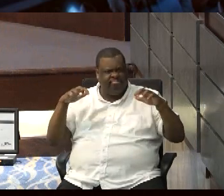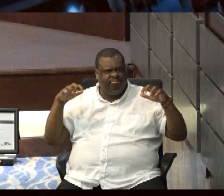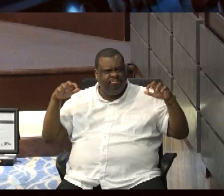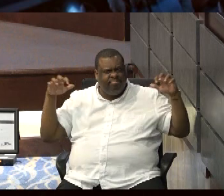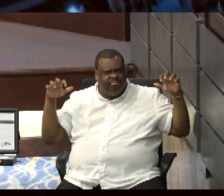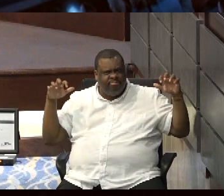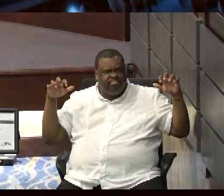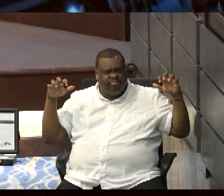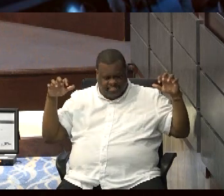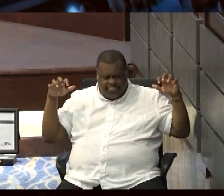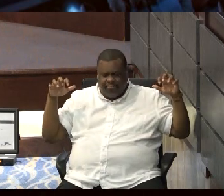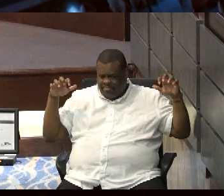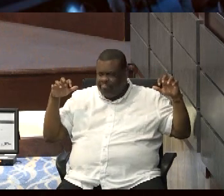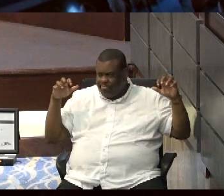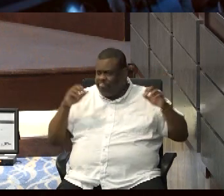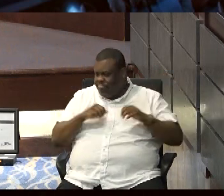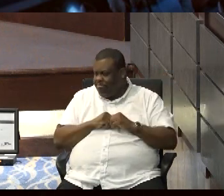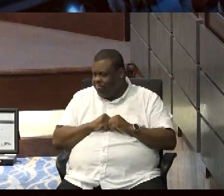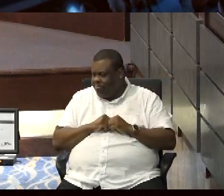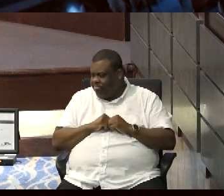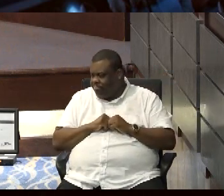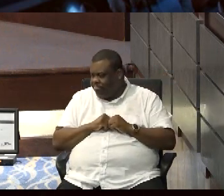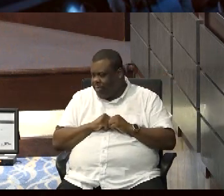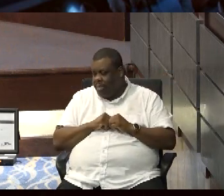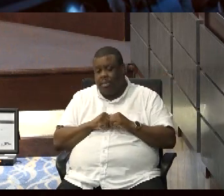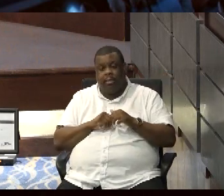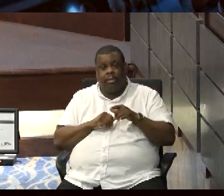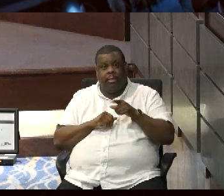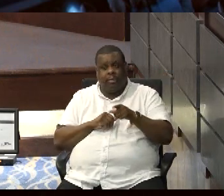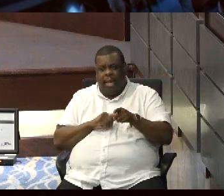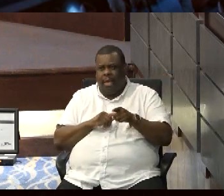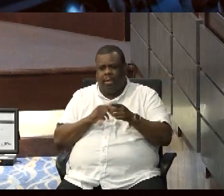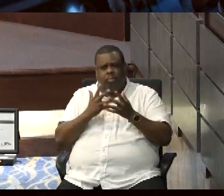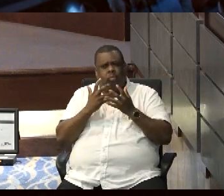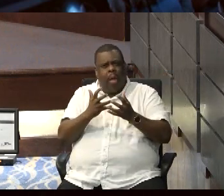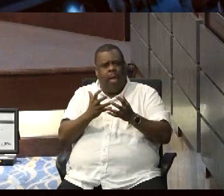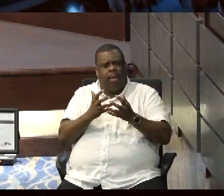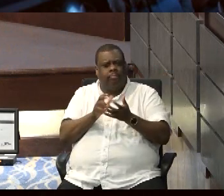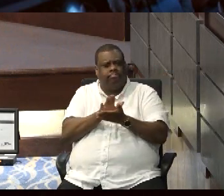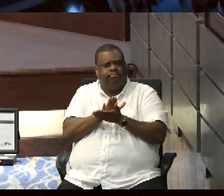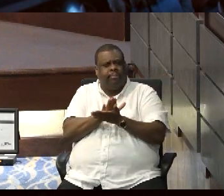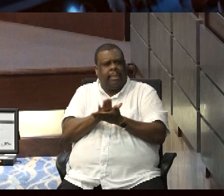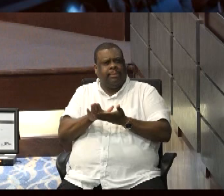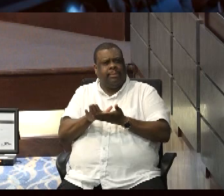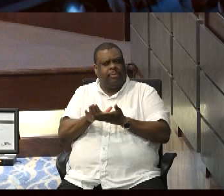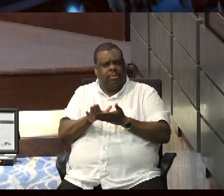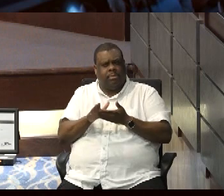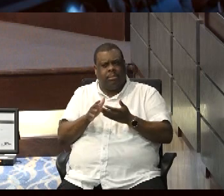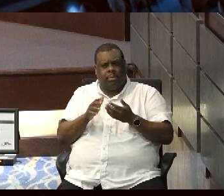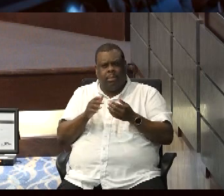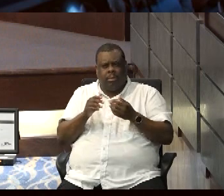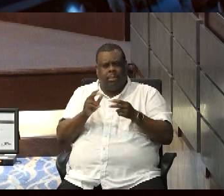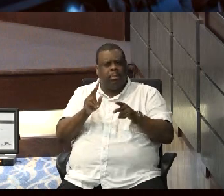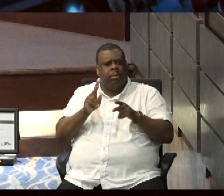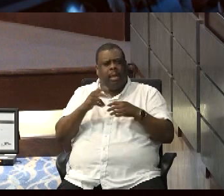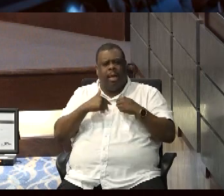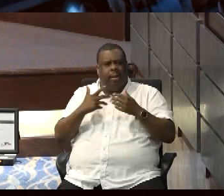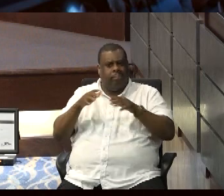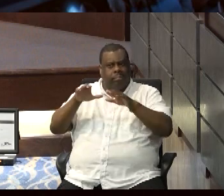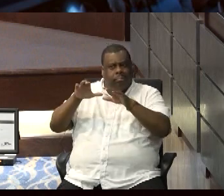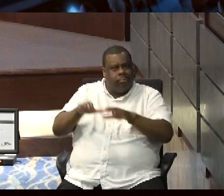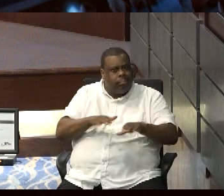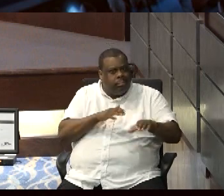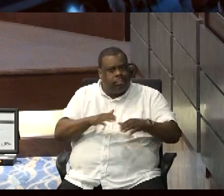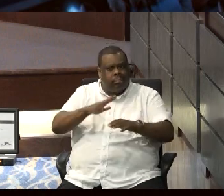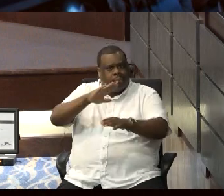of a significant scale, but and very flexible and able to house many different types of performance, from dance